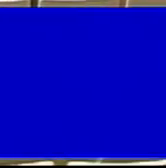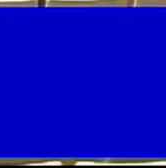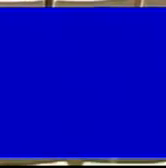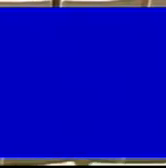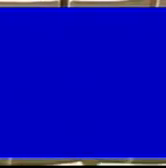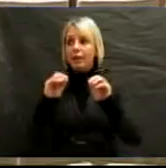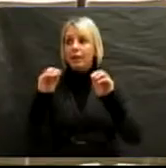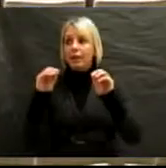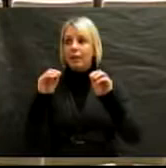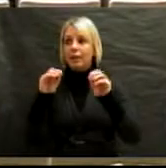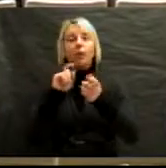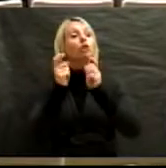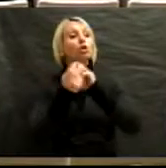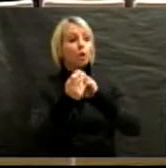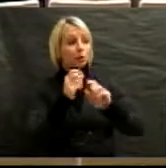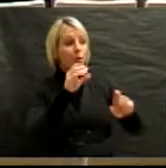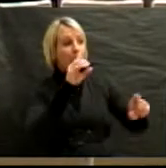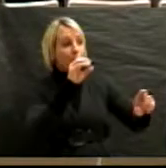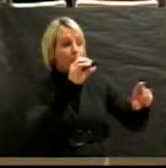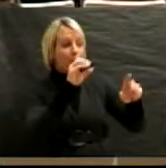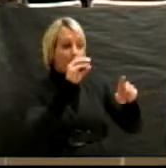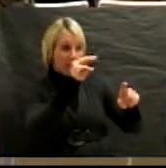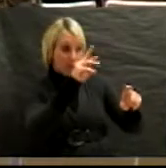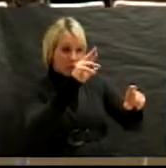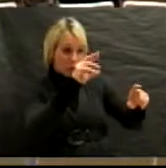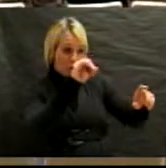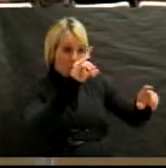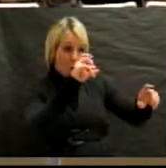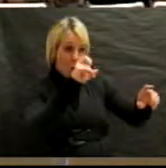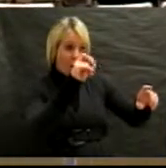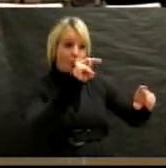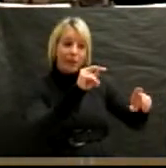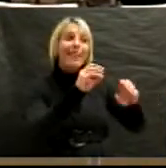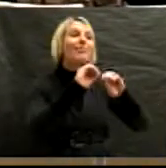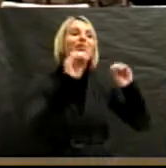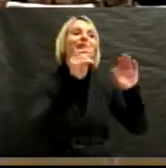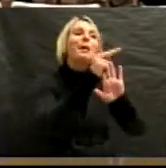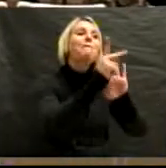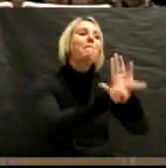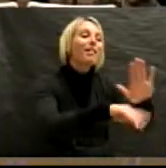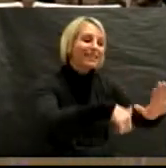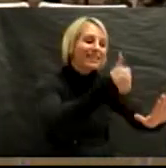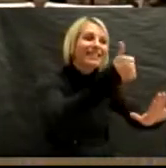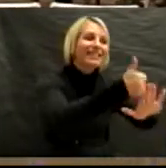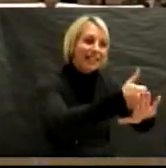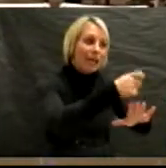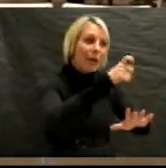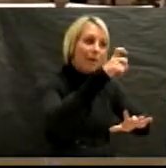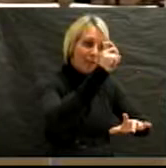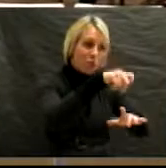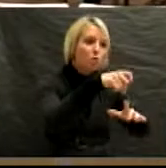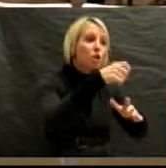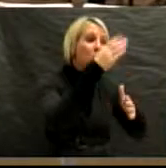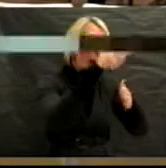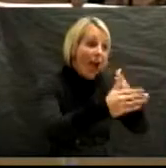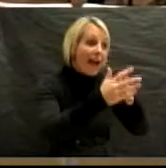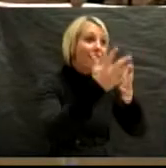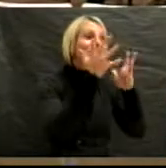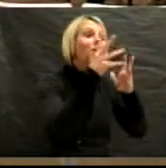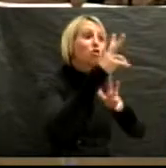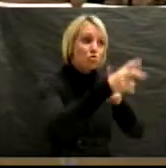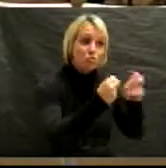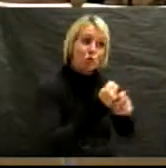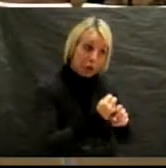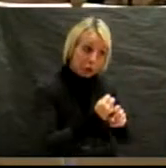in policy No, there that is not. states that it has to be limited terms. So it's basically just past